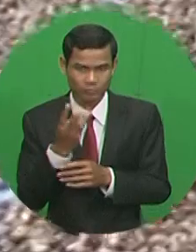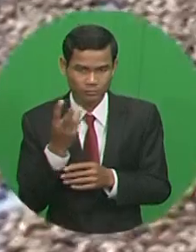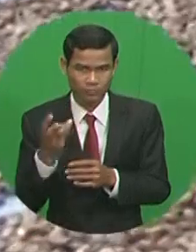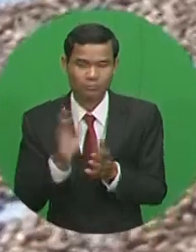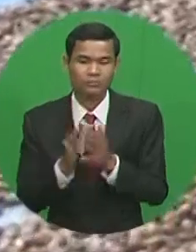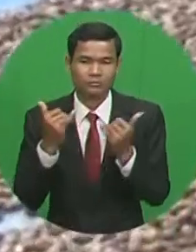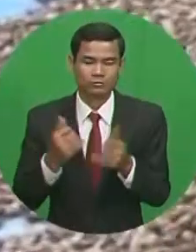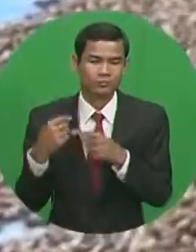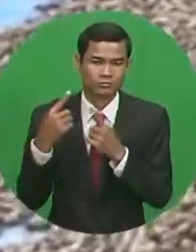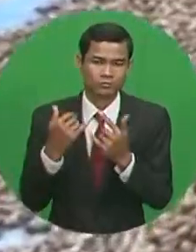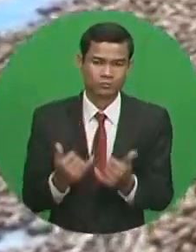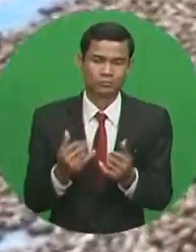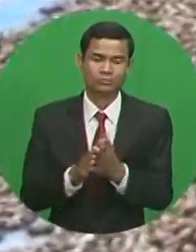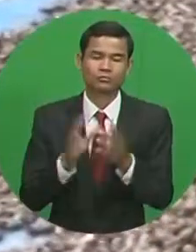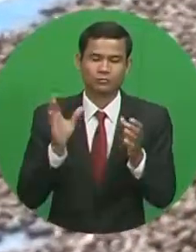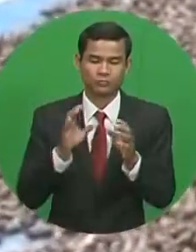5